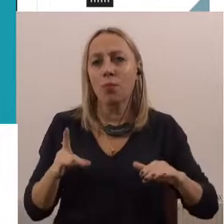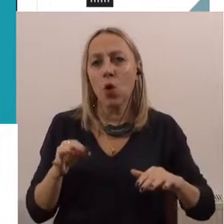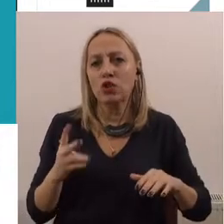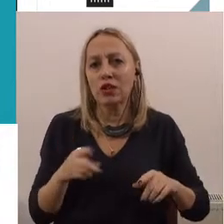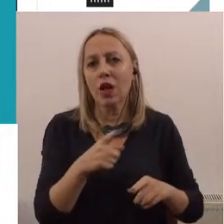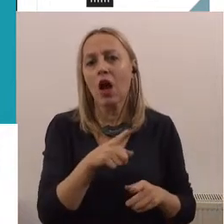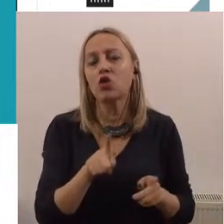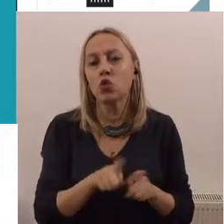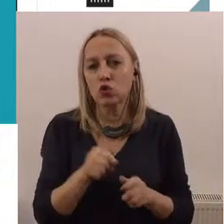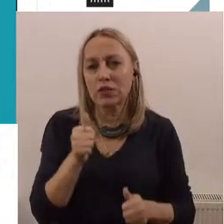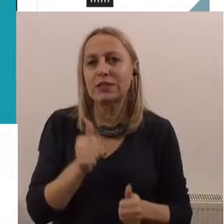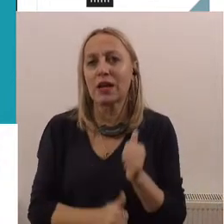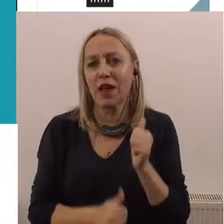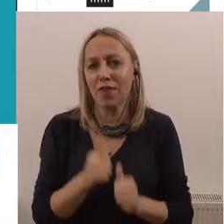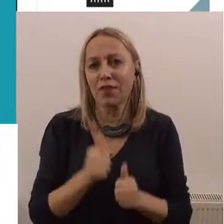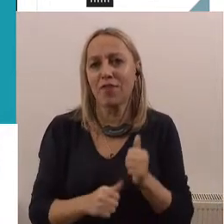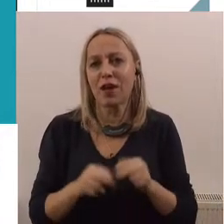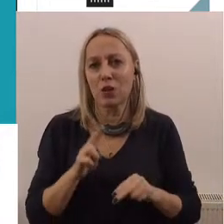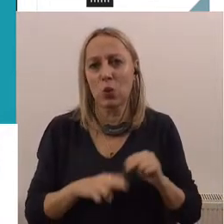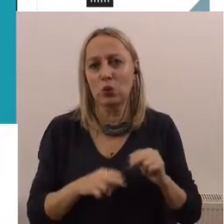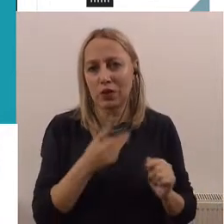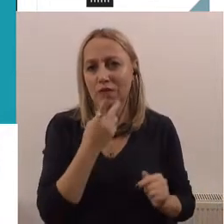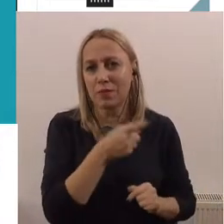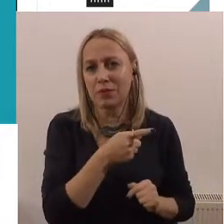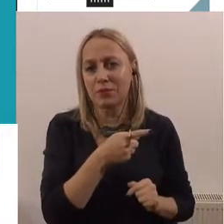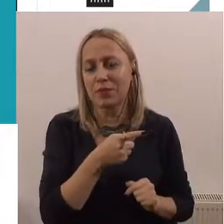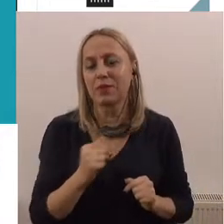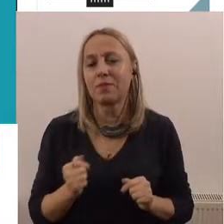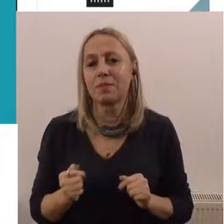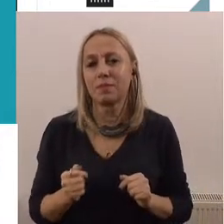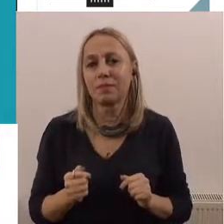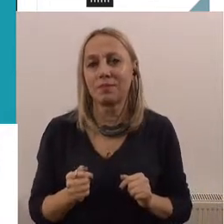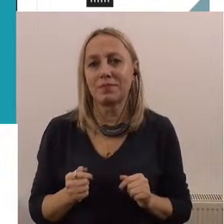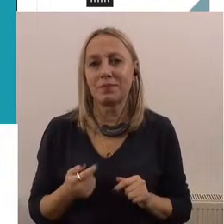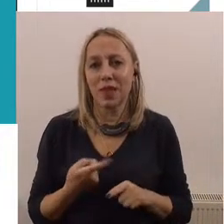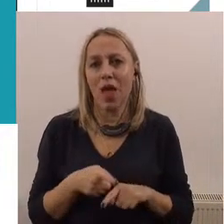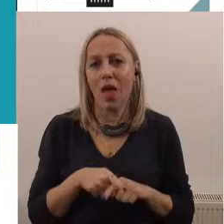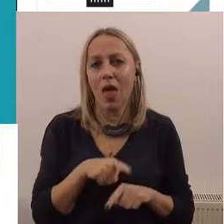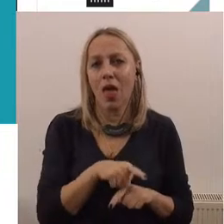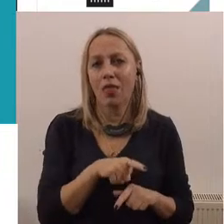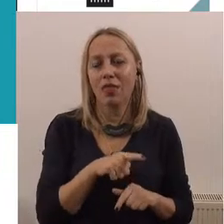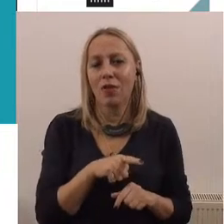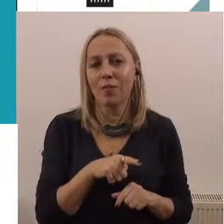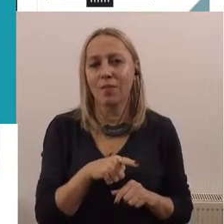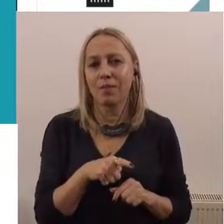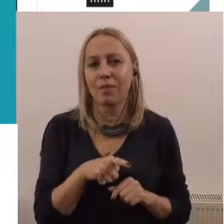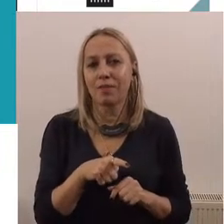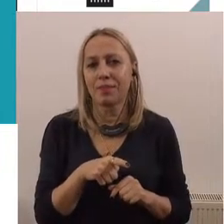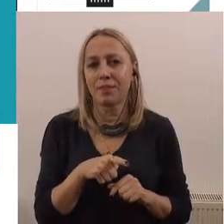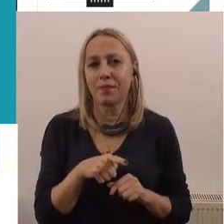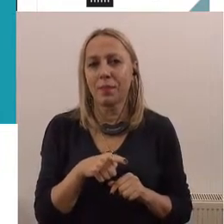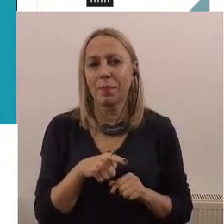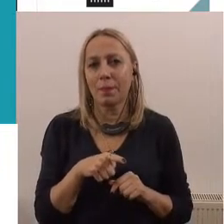competition, Mind the Gap. So in the background you see the castle.